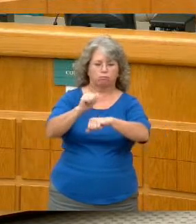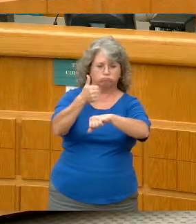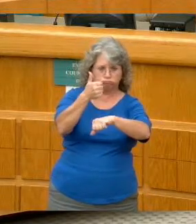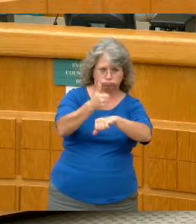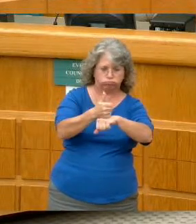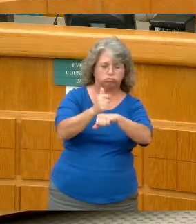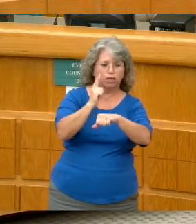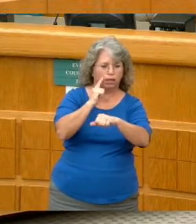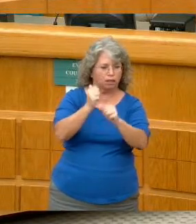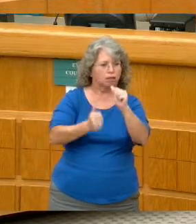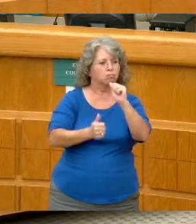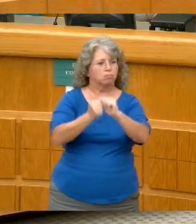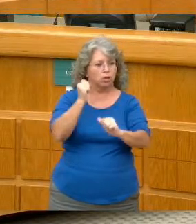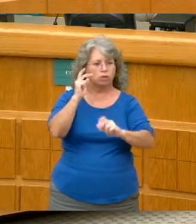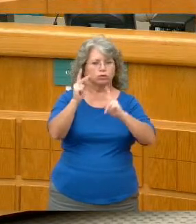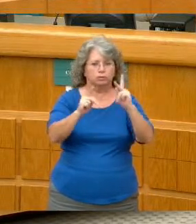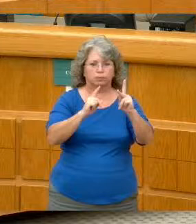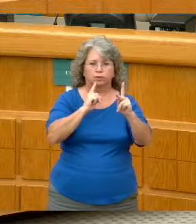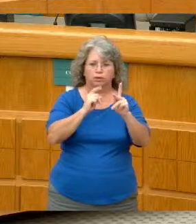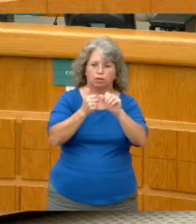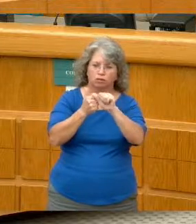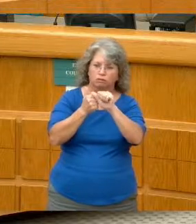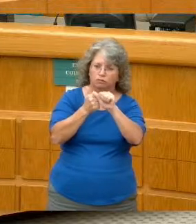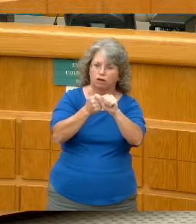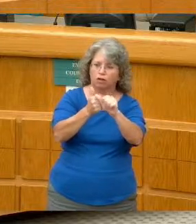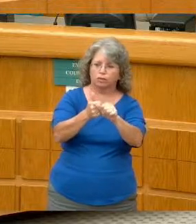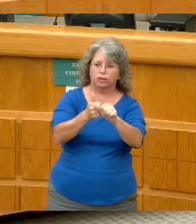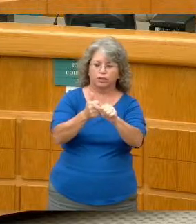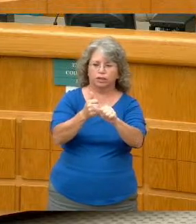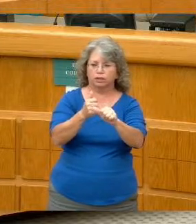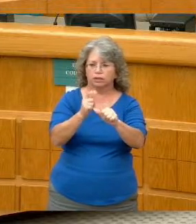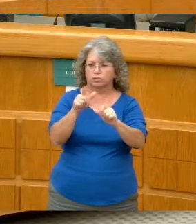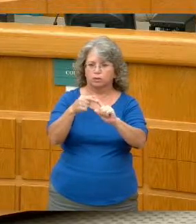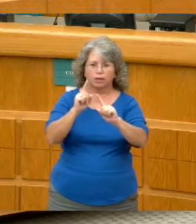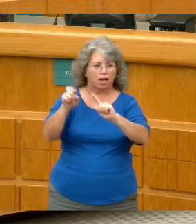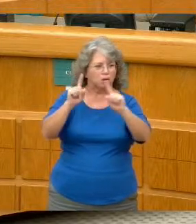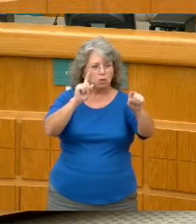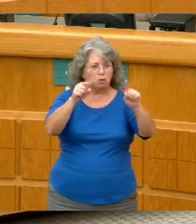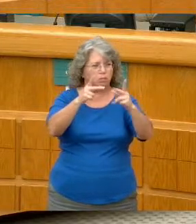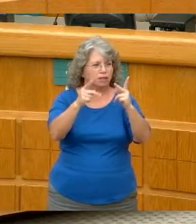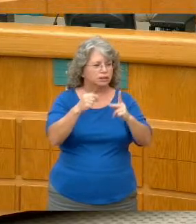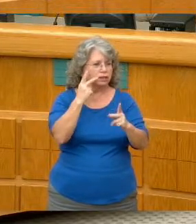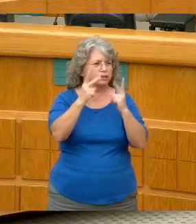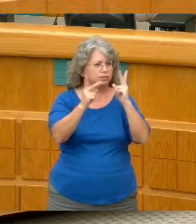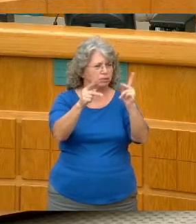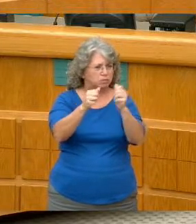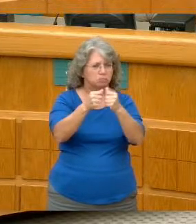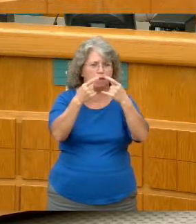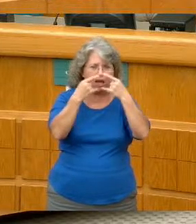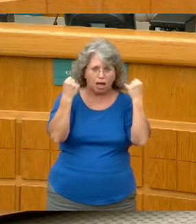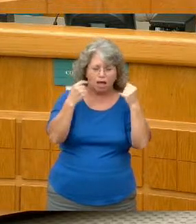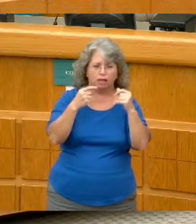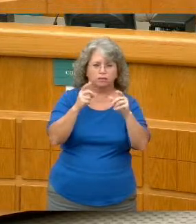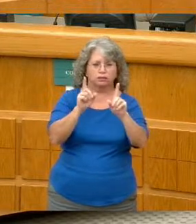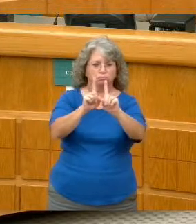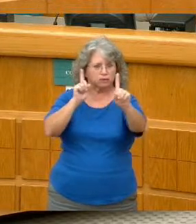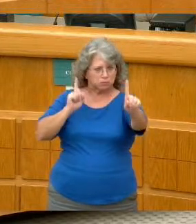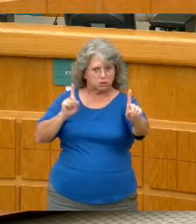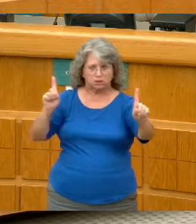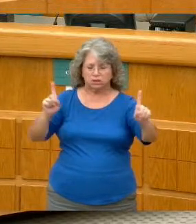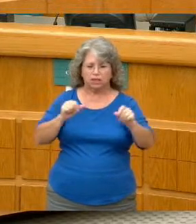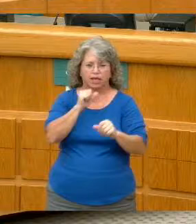plan in place, and everybody is following. As I see, everybody's wearing masks these days. Everybody's following safe distances. I don't